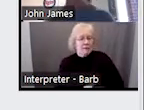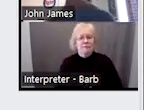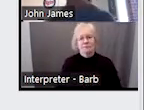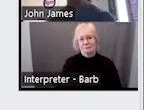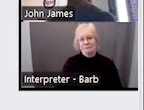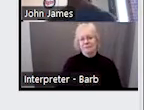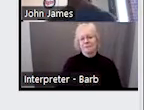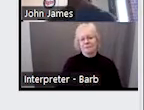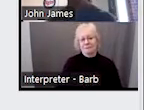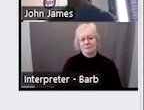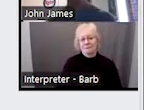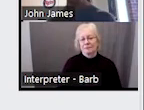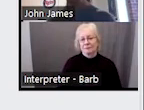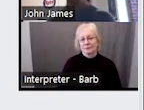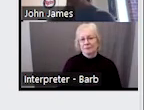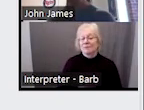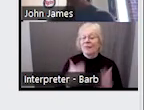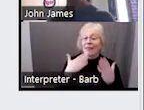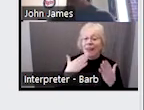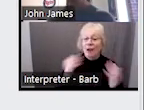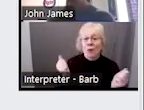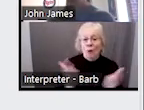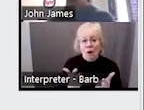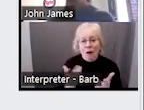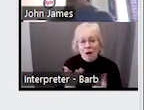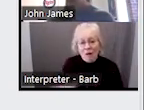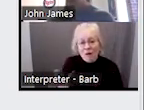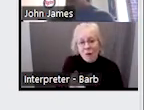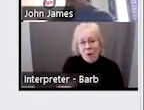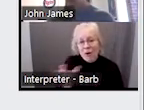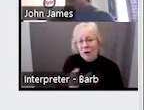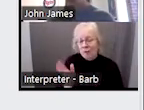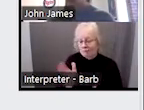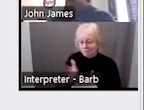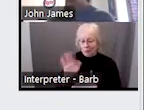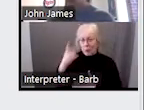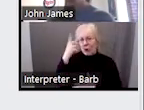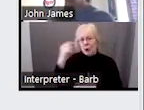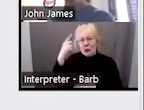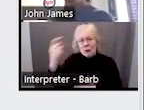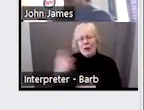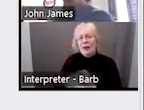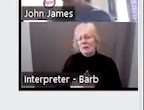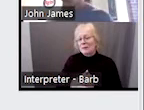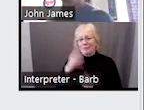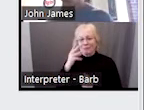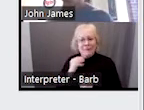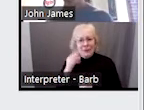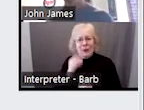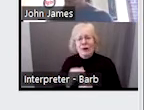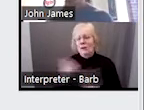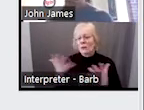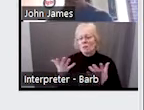Well, thank you, all four of you, for sharing your dreams and what you've actualized since